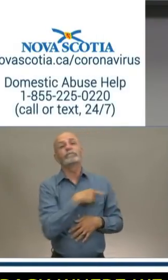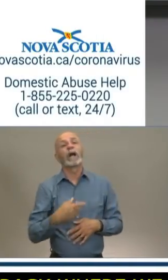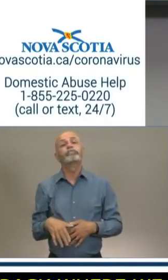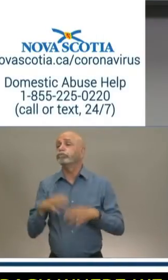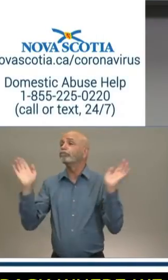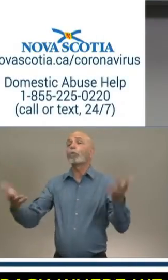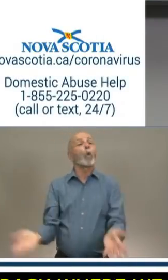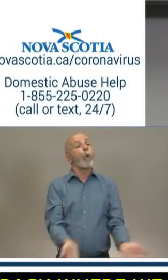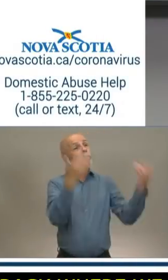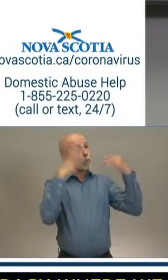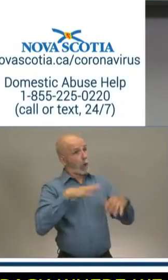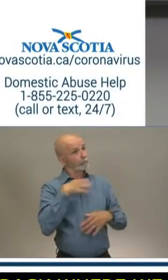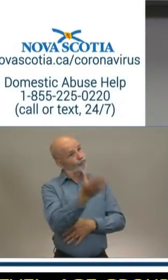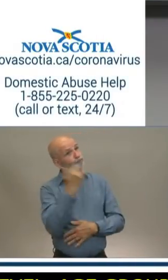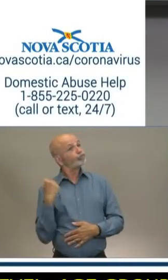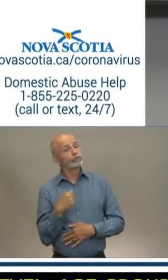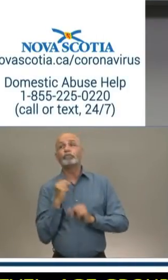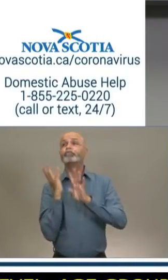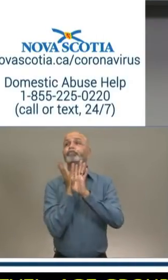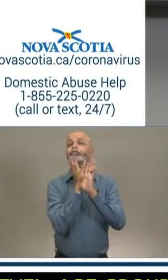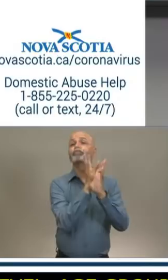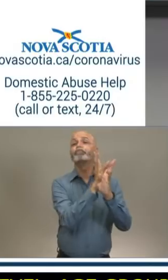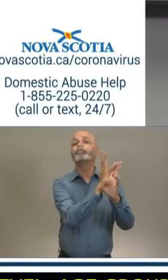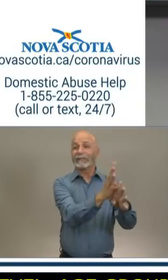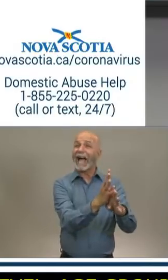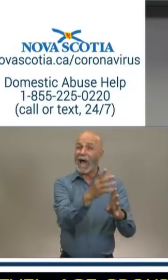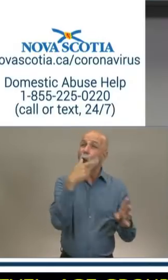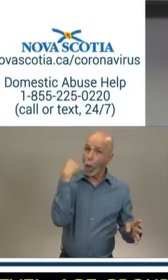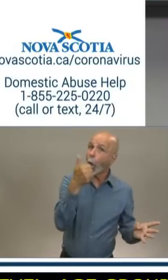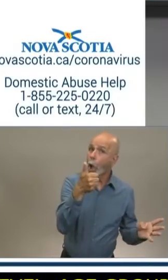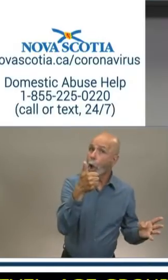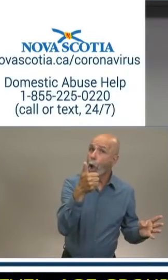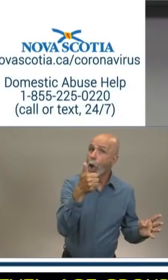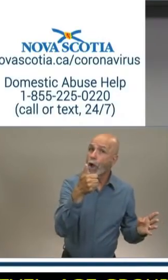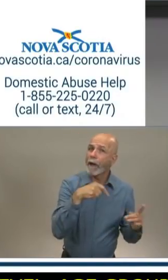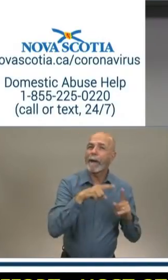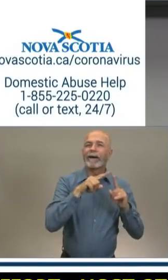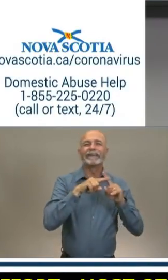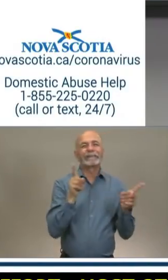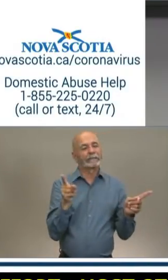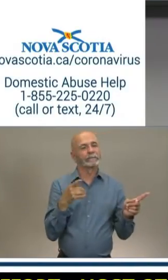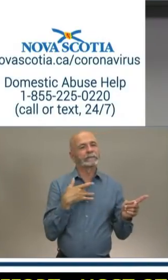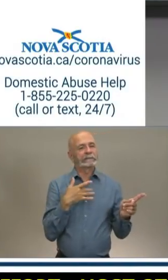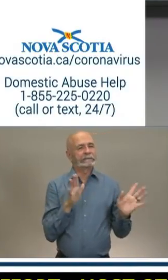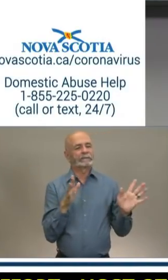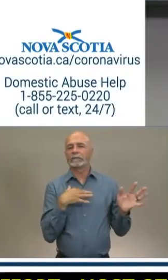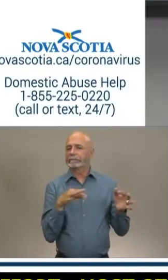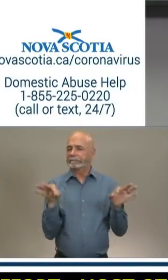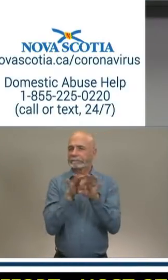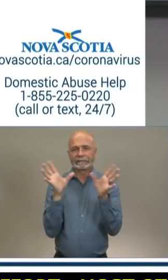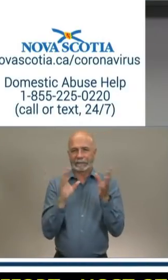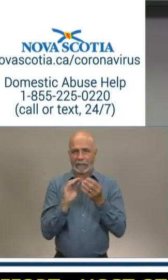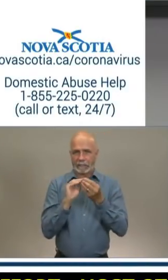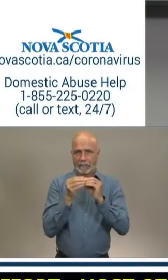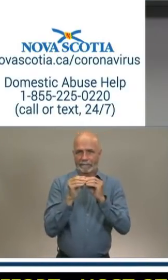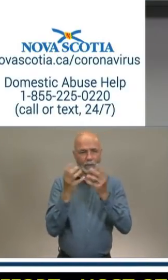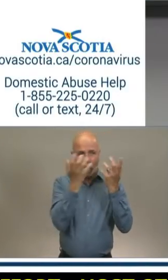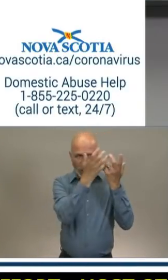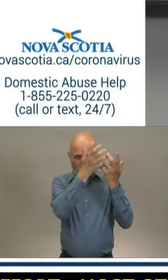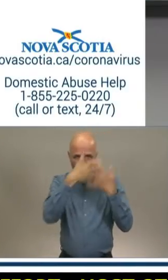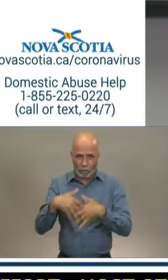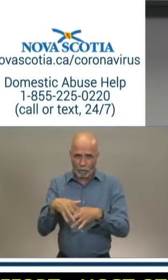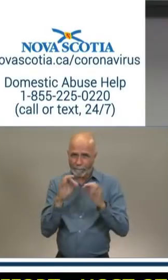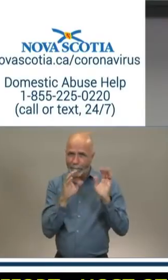open. They may look good initially, but we have the organized, systematic program which will get us to